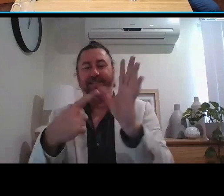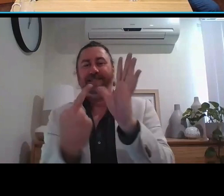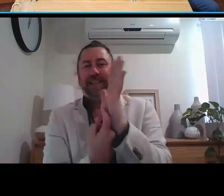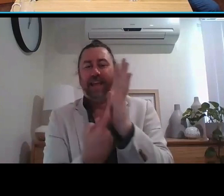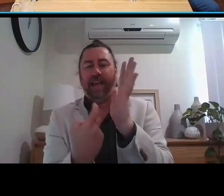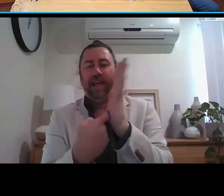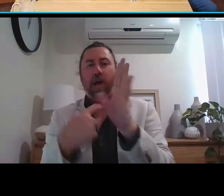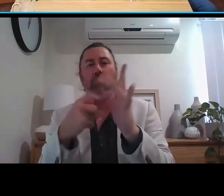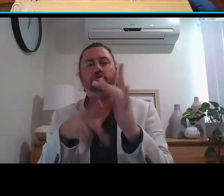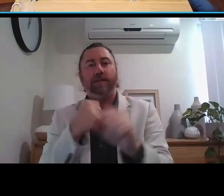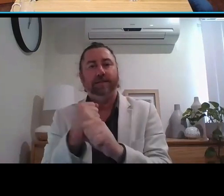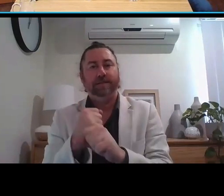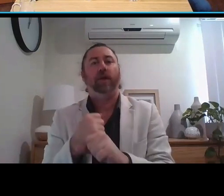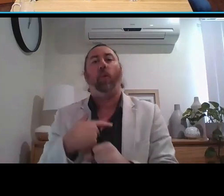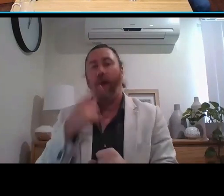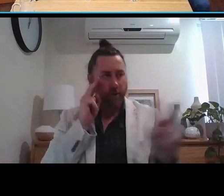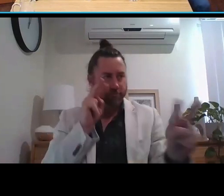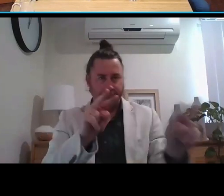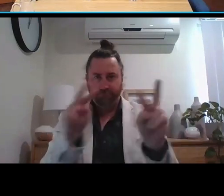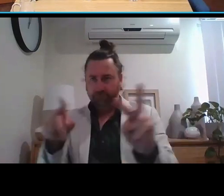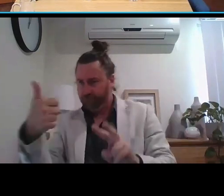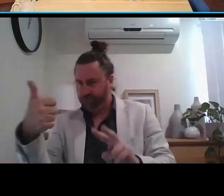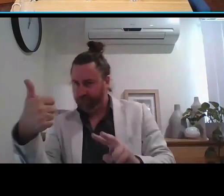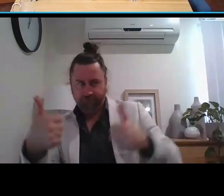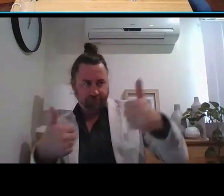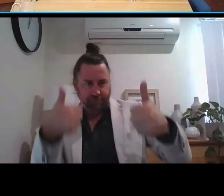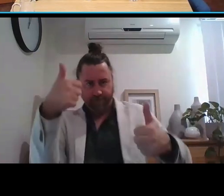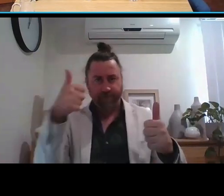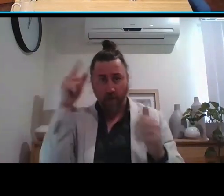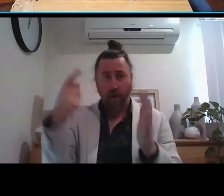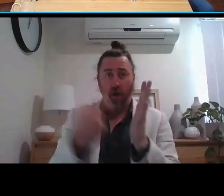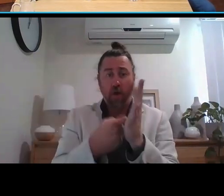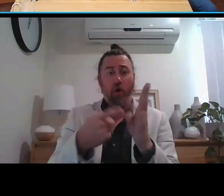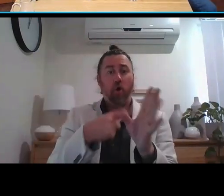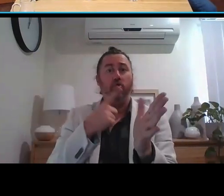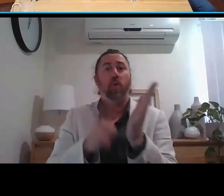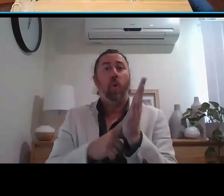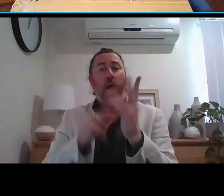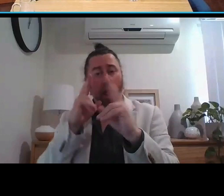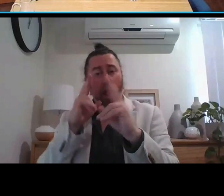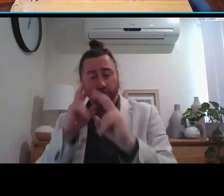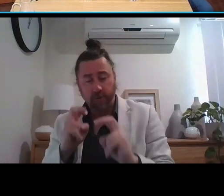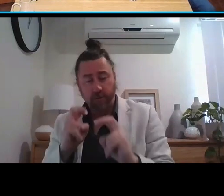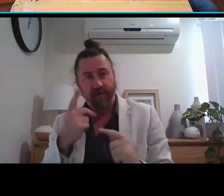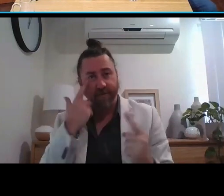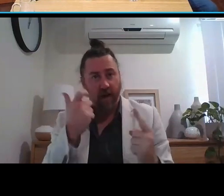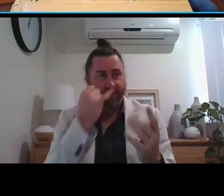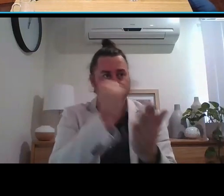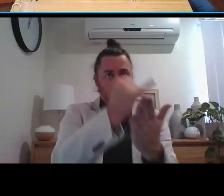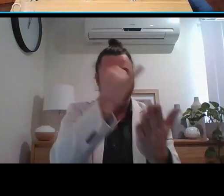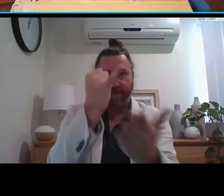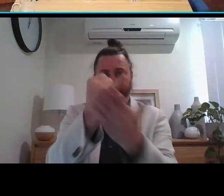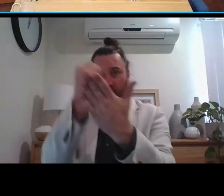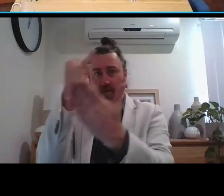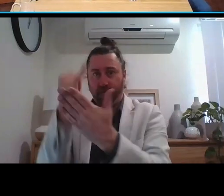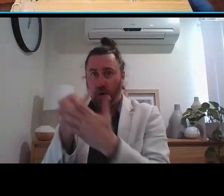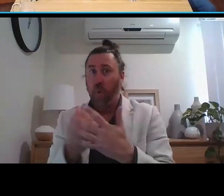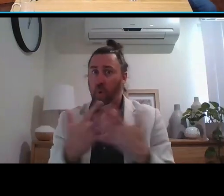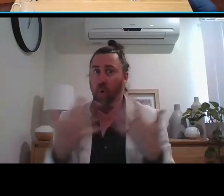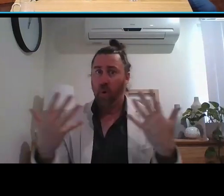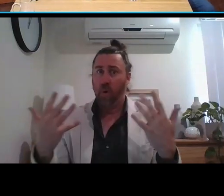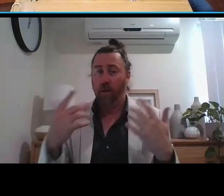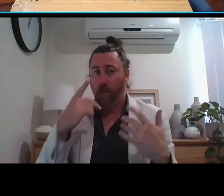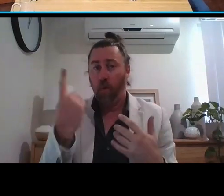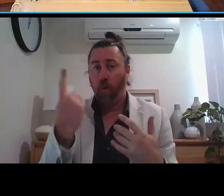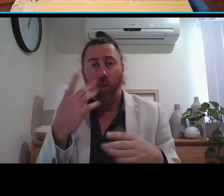providers. The Royal Commission did level criticism at all aged care system actors, including providers and those of us who work